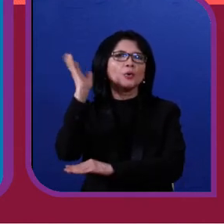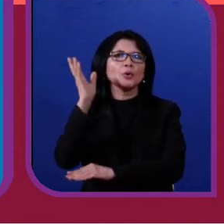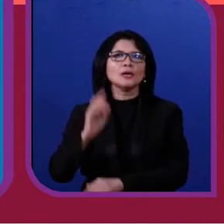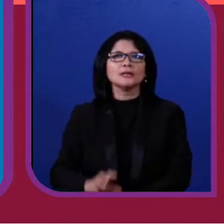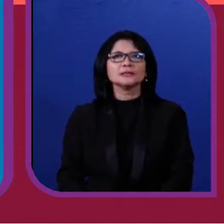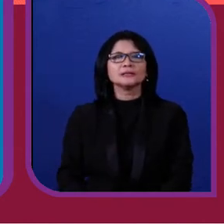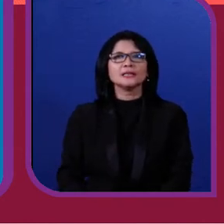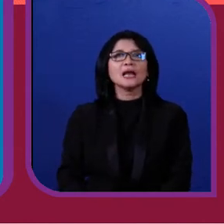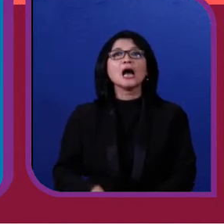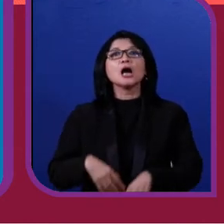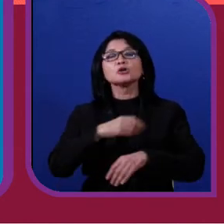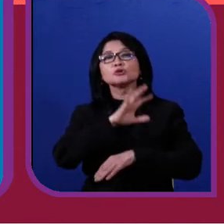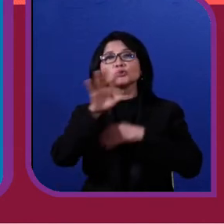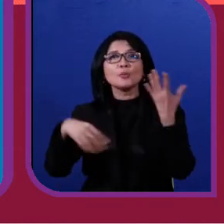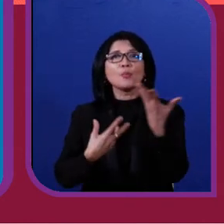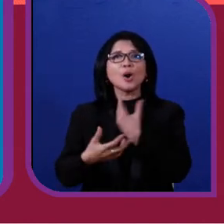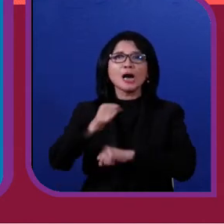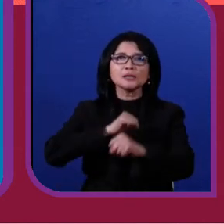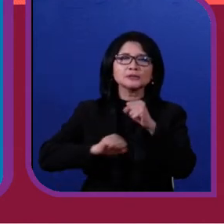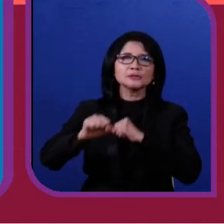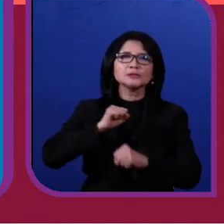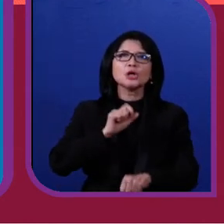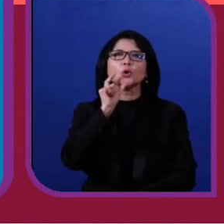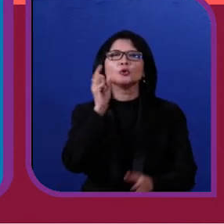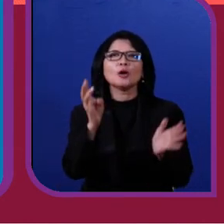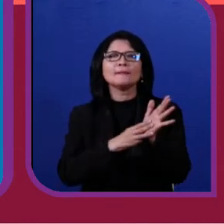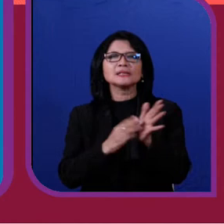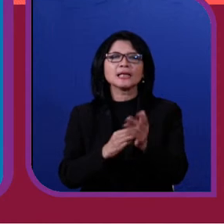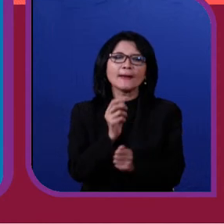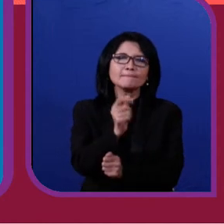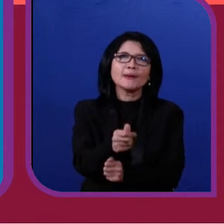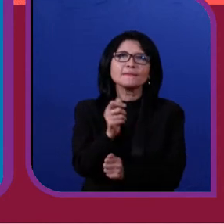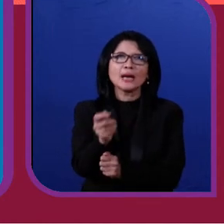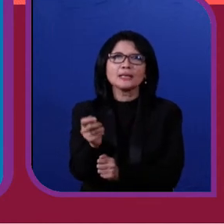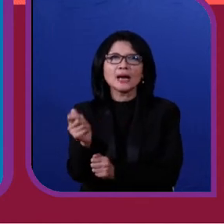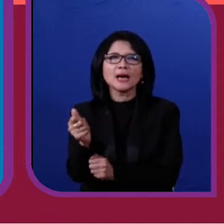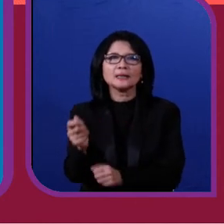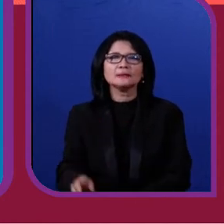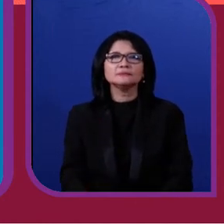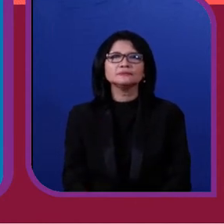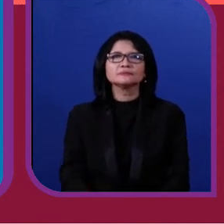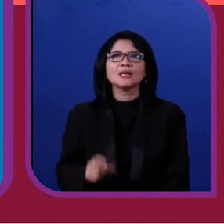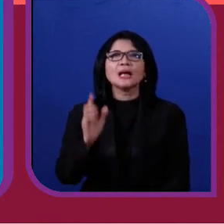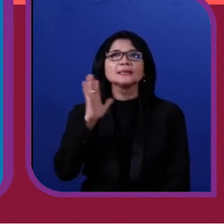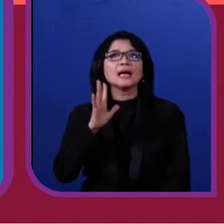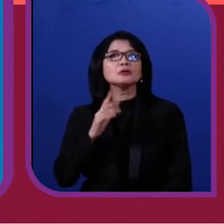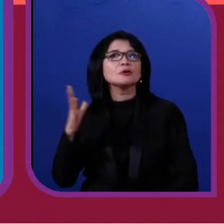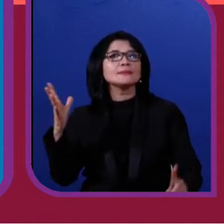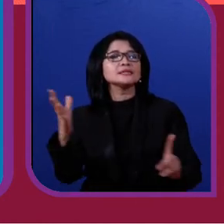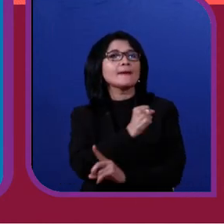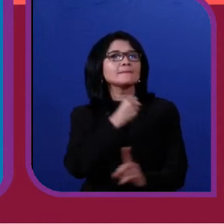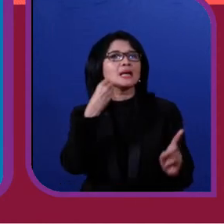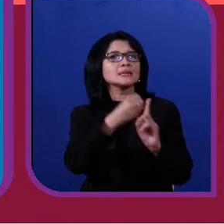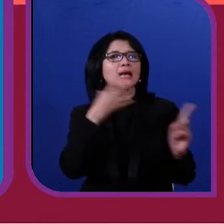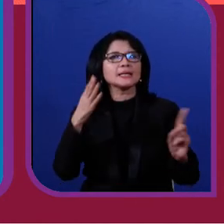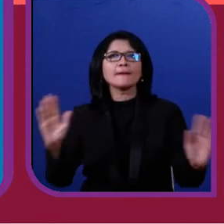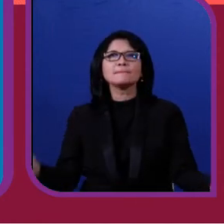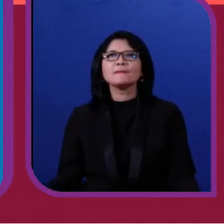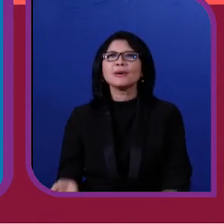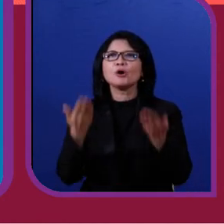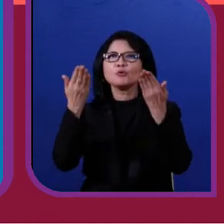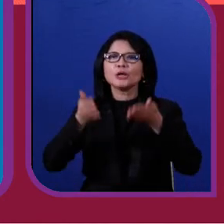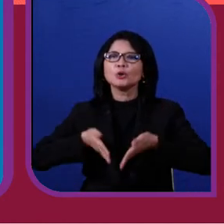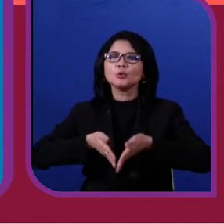painting needs at the same time trying to achieve sustainable infrastructure as one of The Finest di